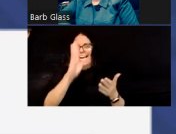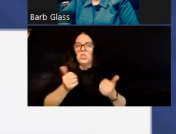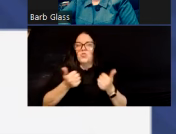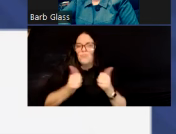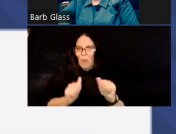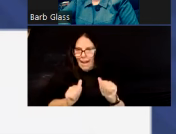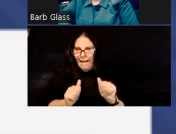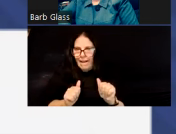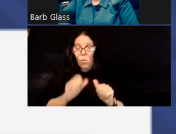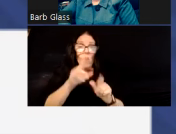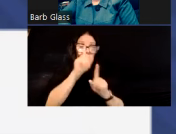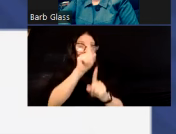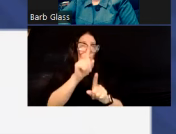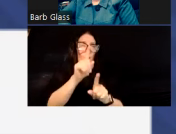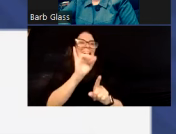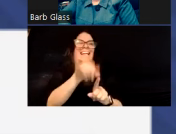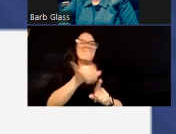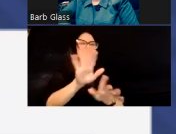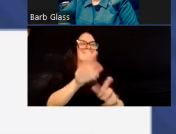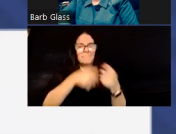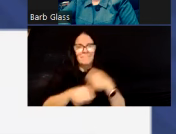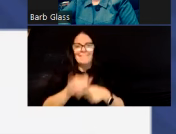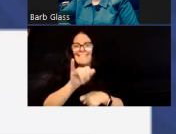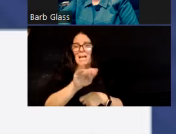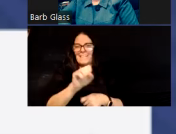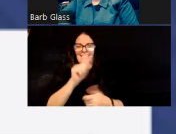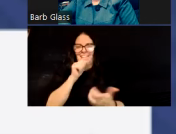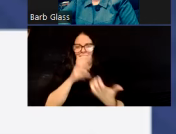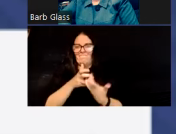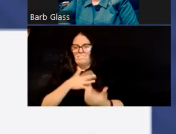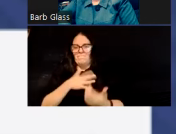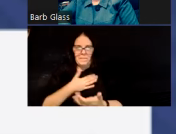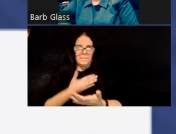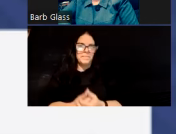might change their goal, and that milestone might no longer be relevant.